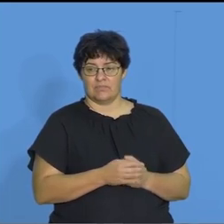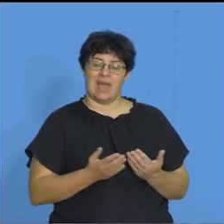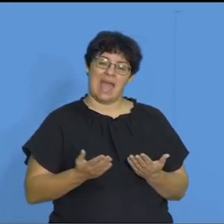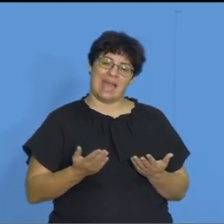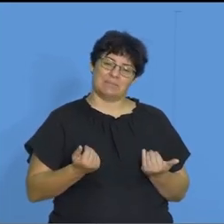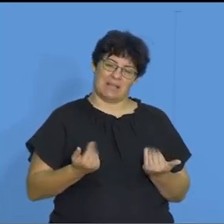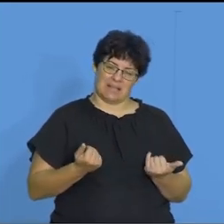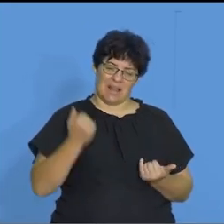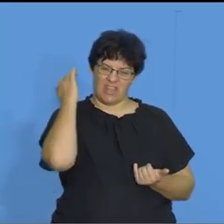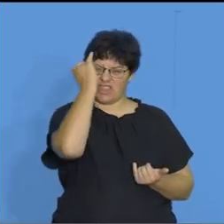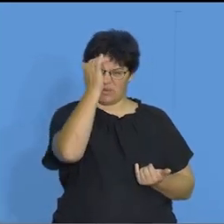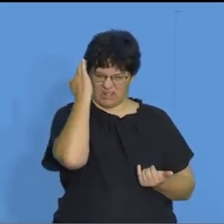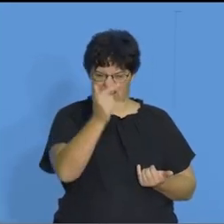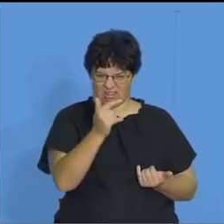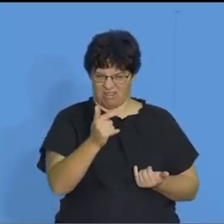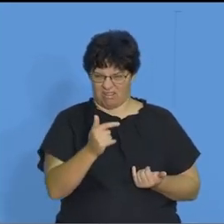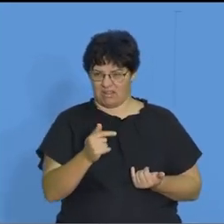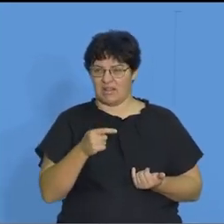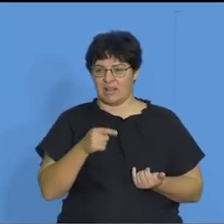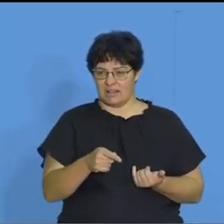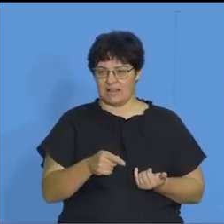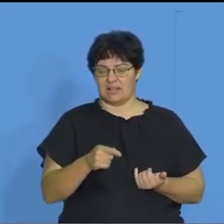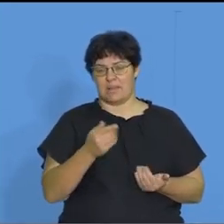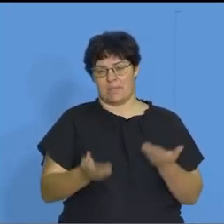or the expected one, okay, mass